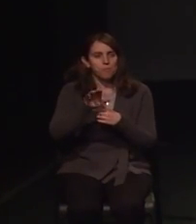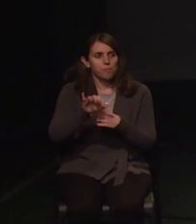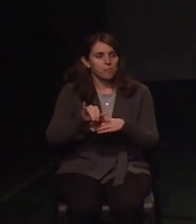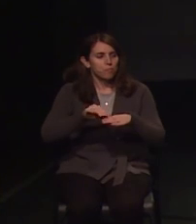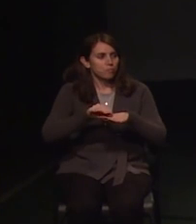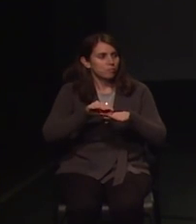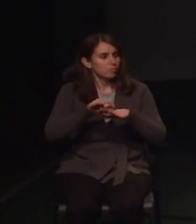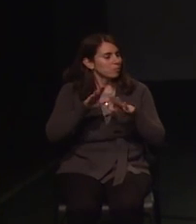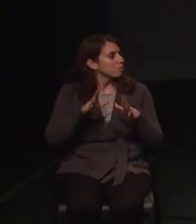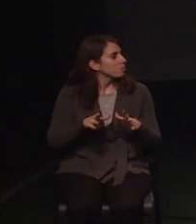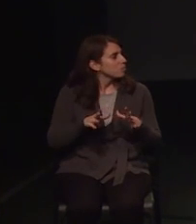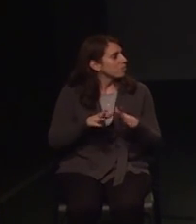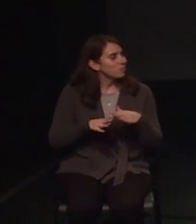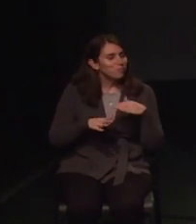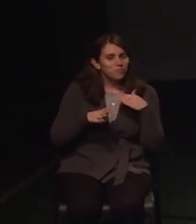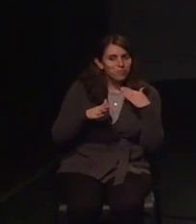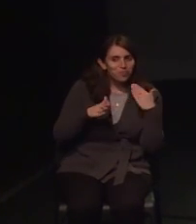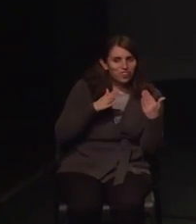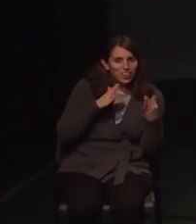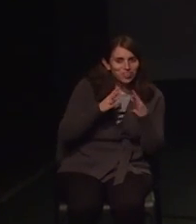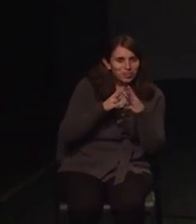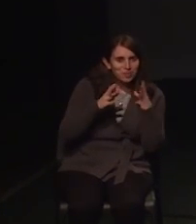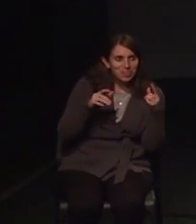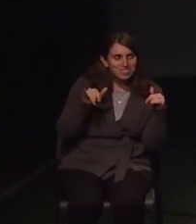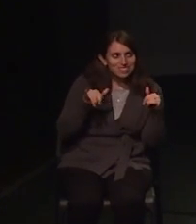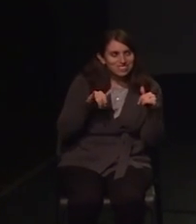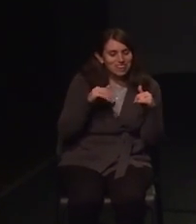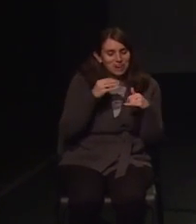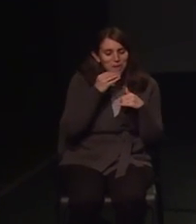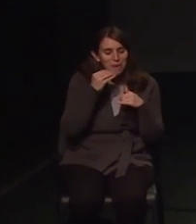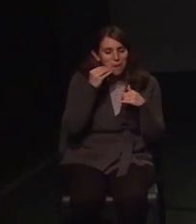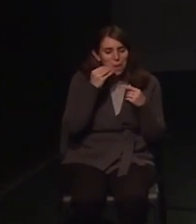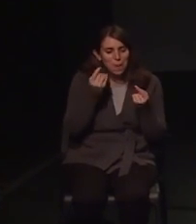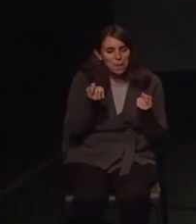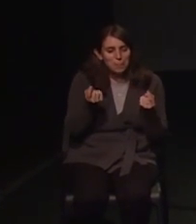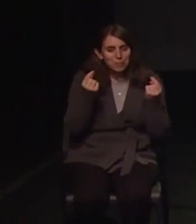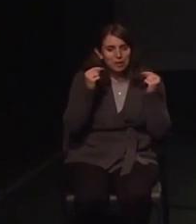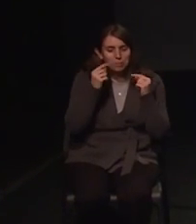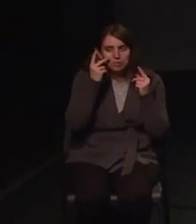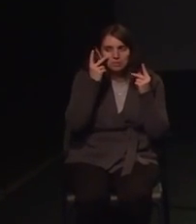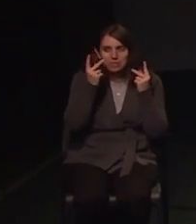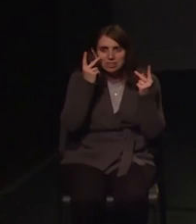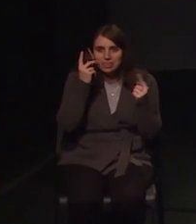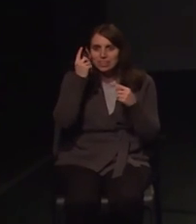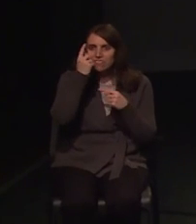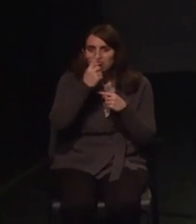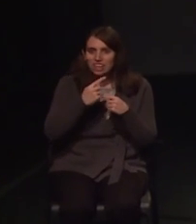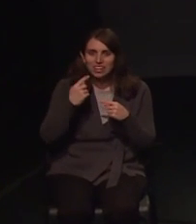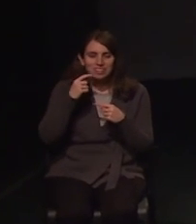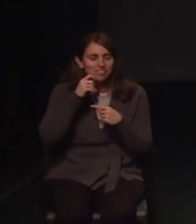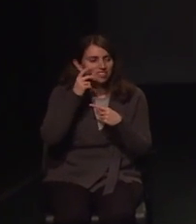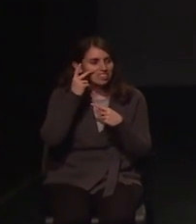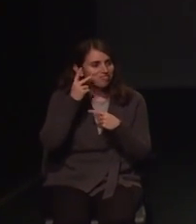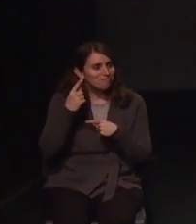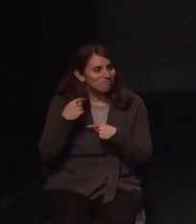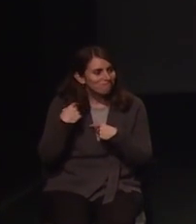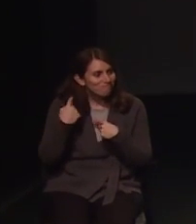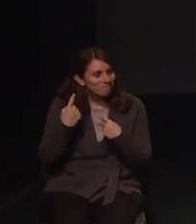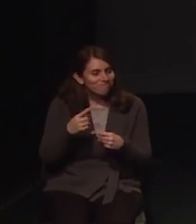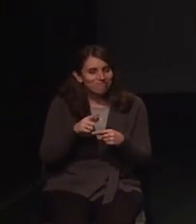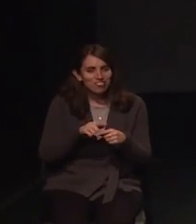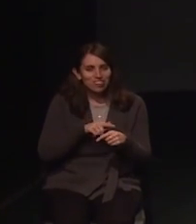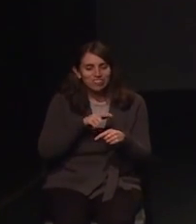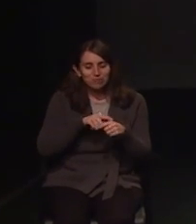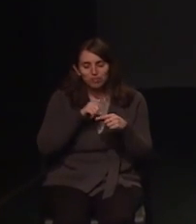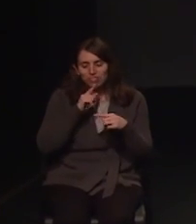Thank you very much. Wow, this is like a homecoming. I'm seeing faces and people I haven't seen in a very long time. I'm really thrilled and honored